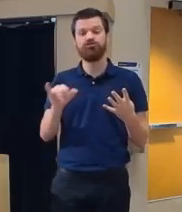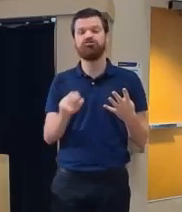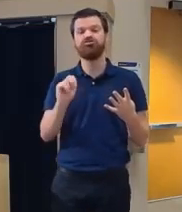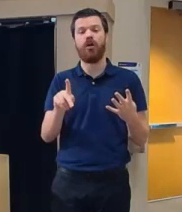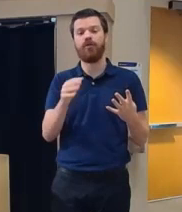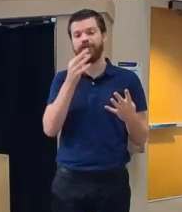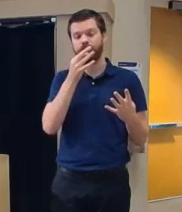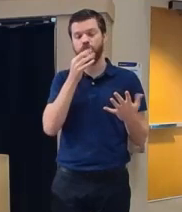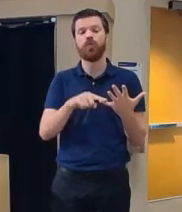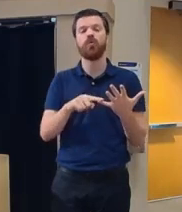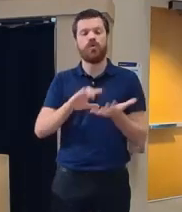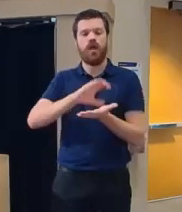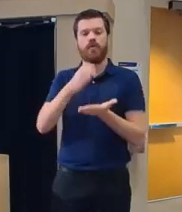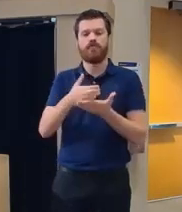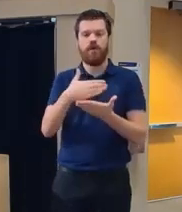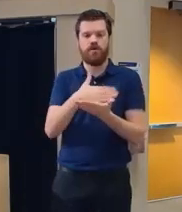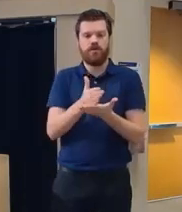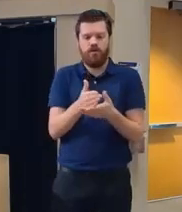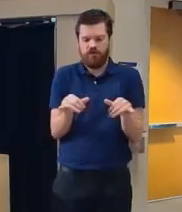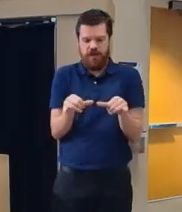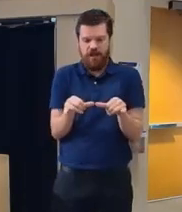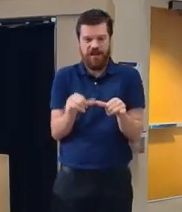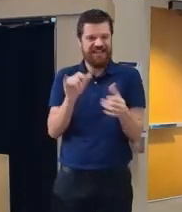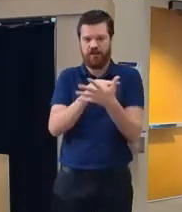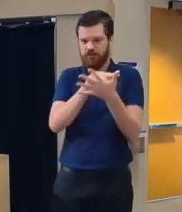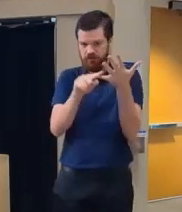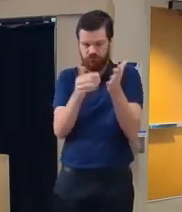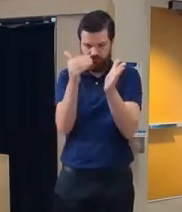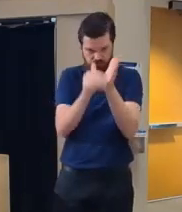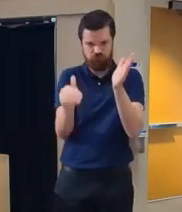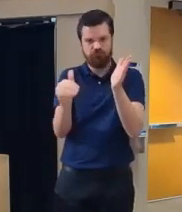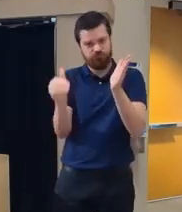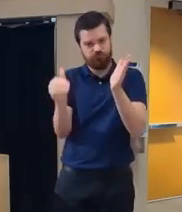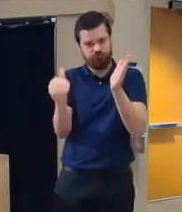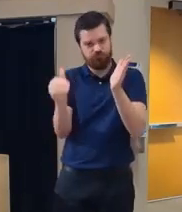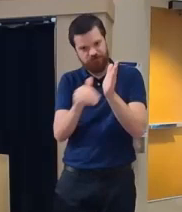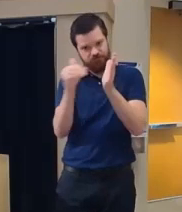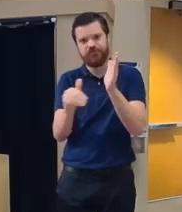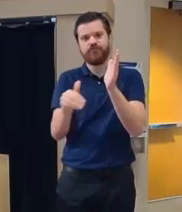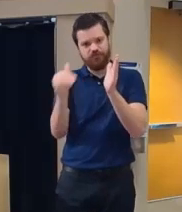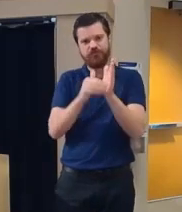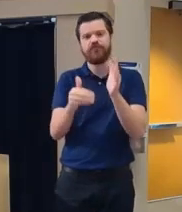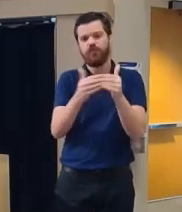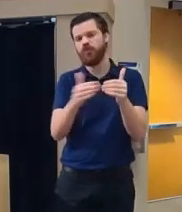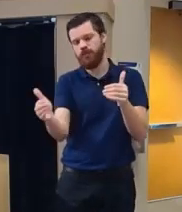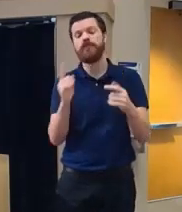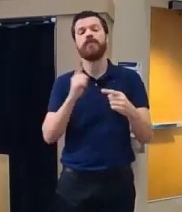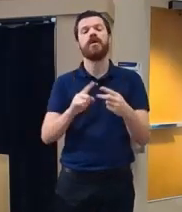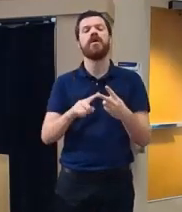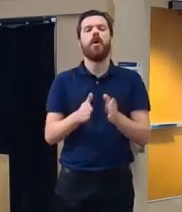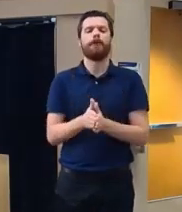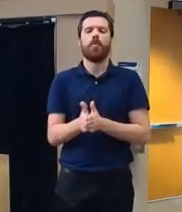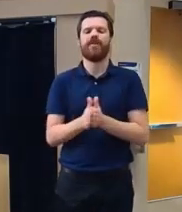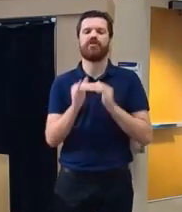food, and portion size. So those are like these key tenets that were repeated throughout. We also used a motivational